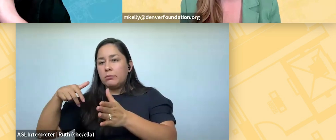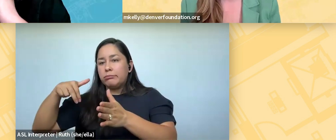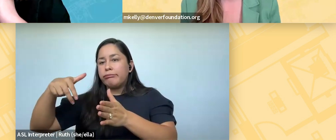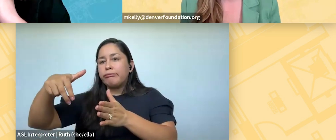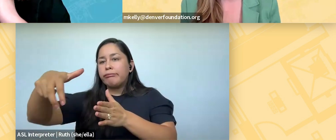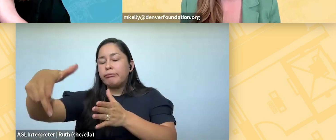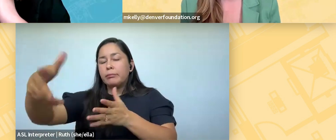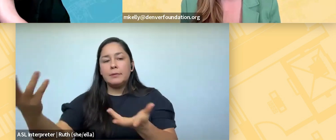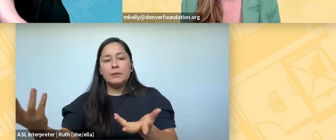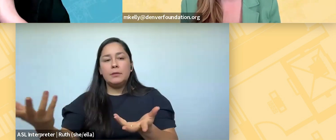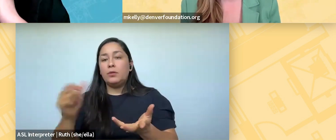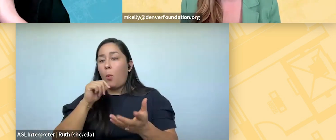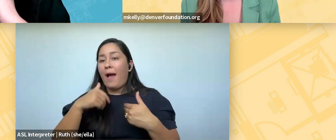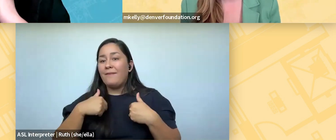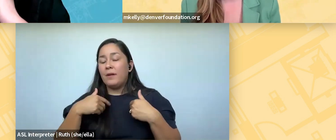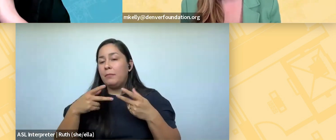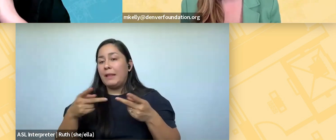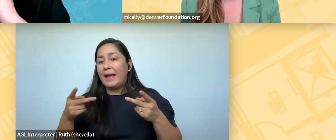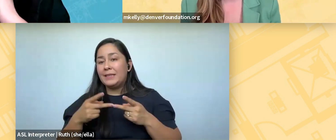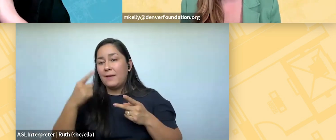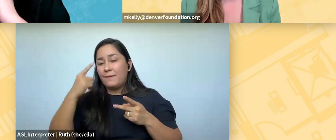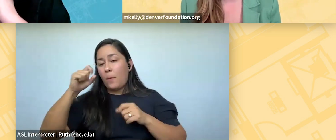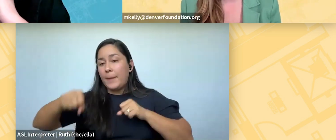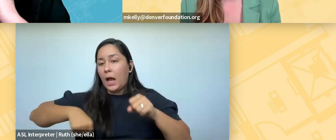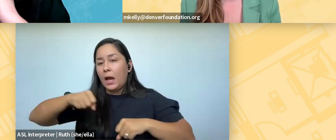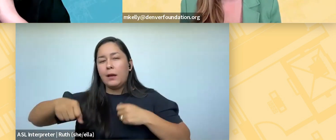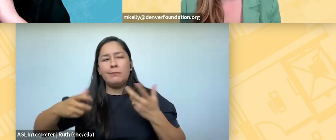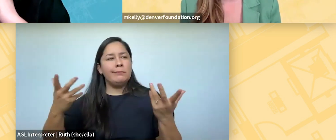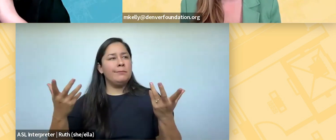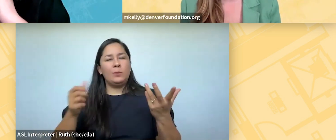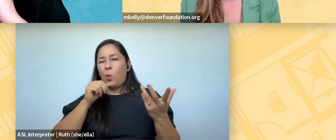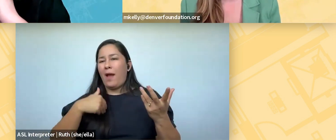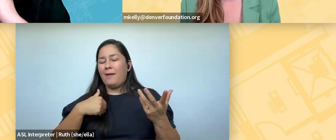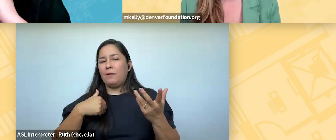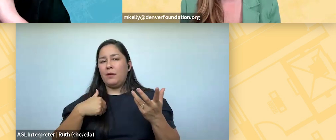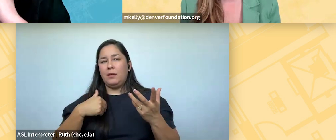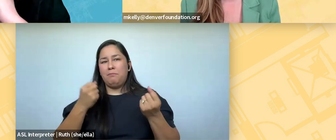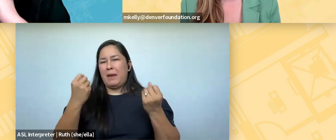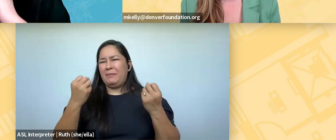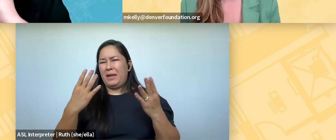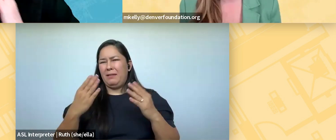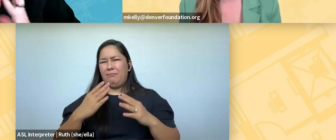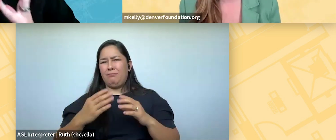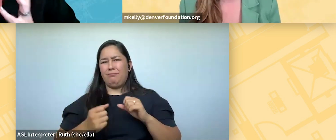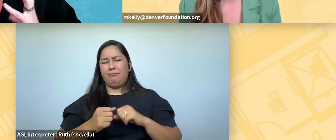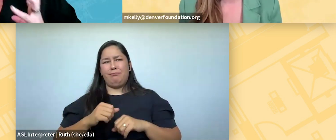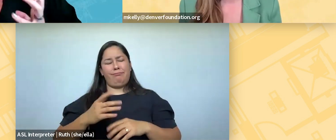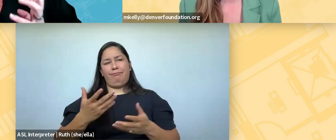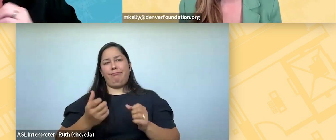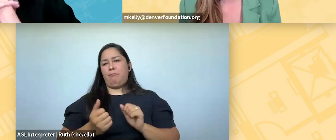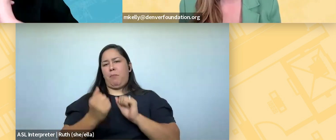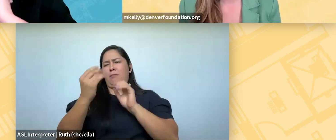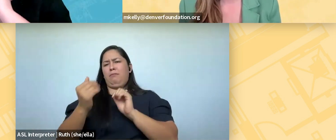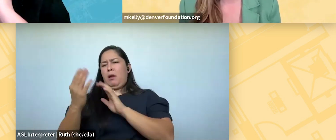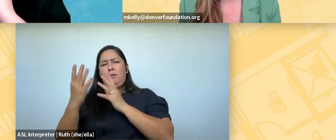of places to bike. There's just not opportunity to be able to get to the transit in a really like